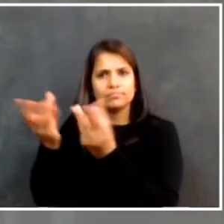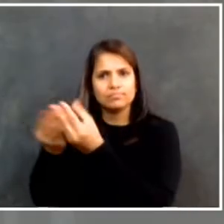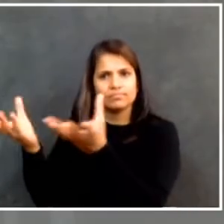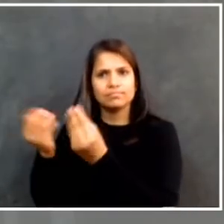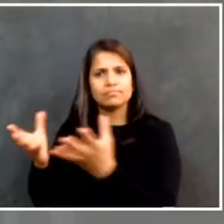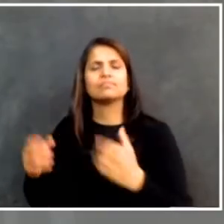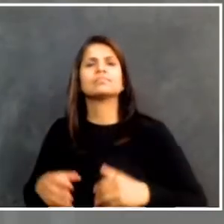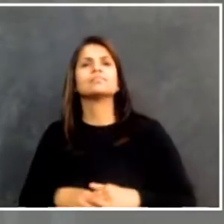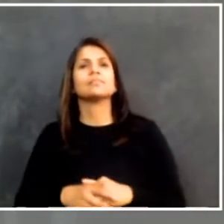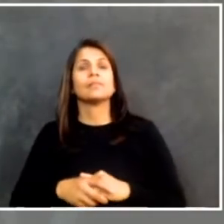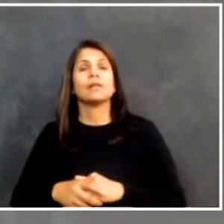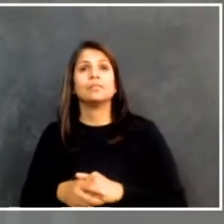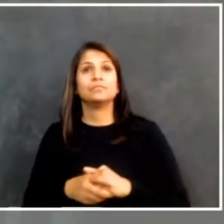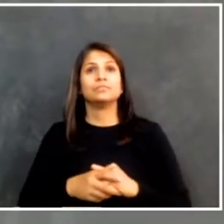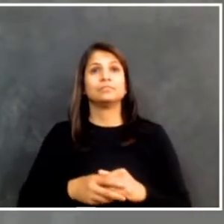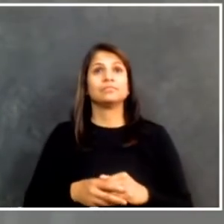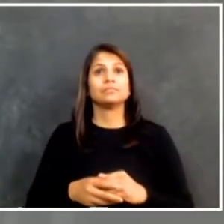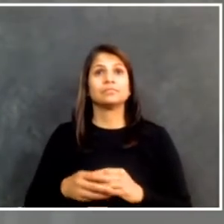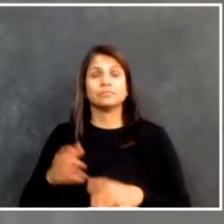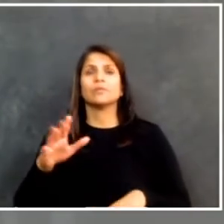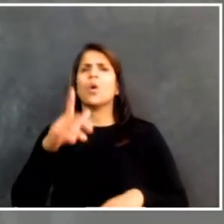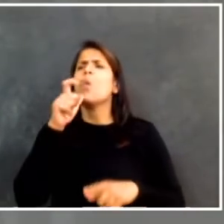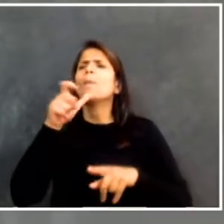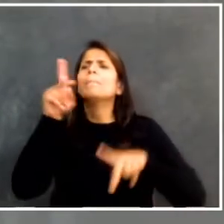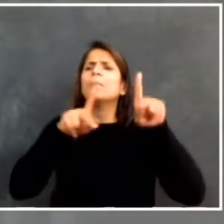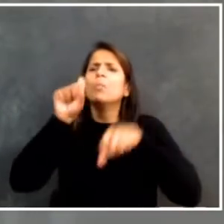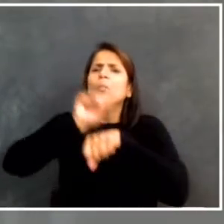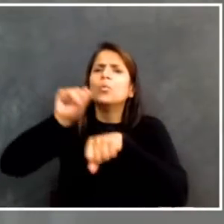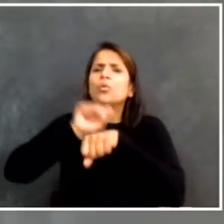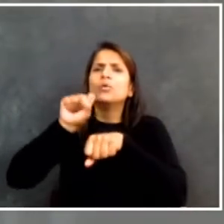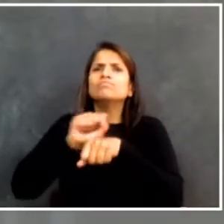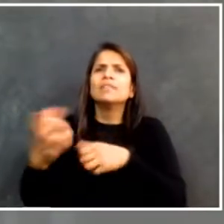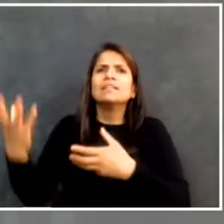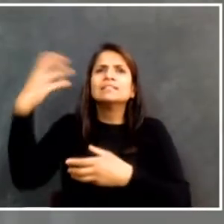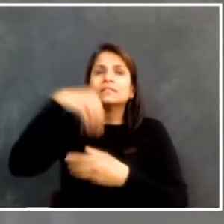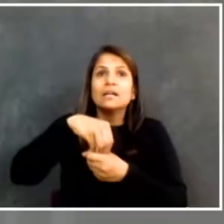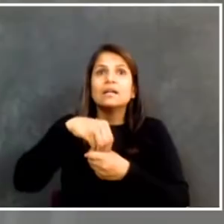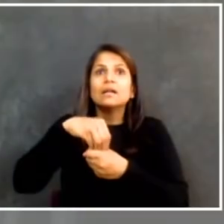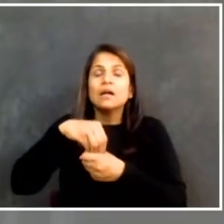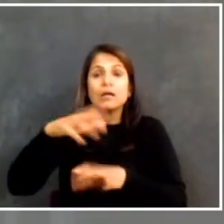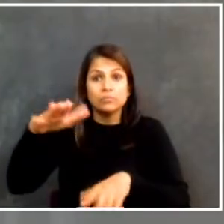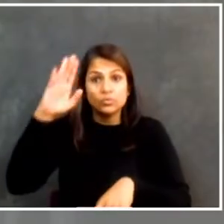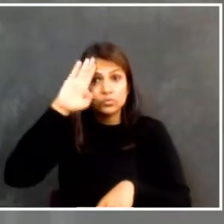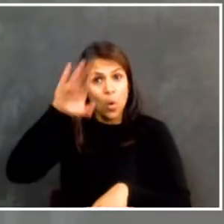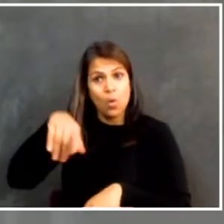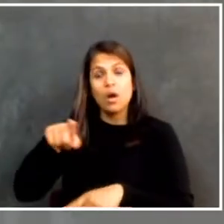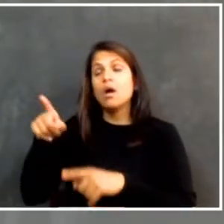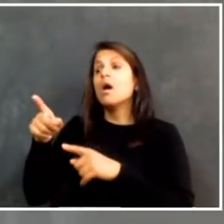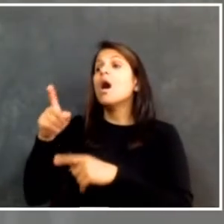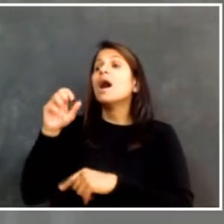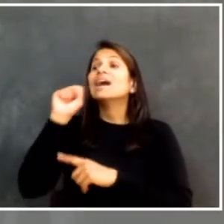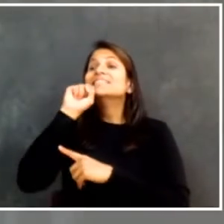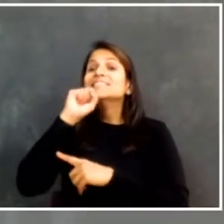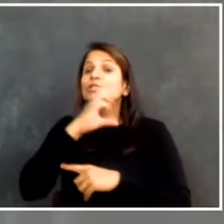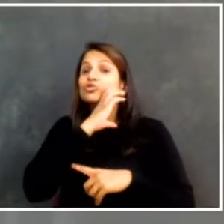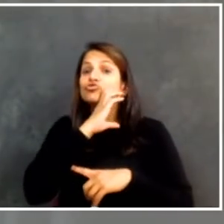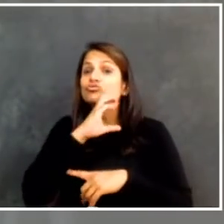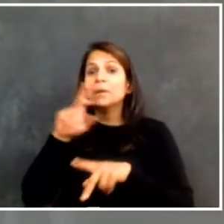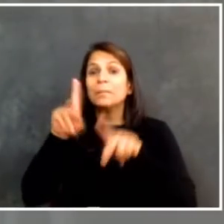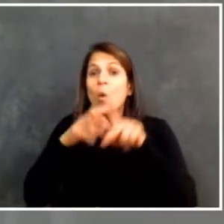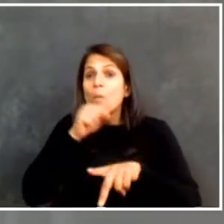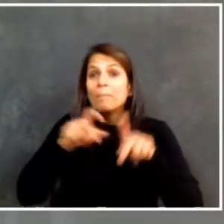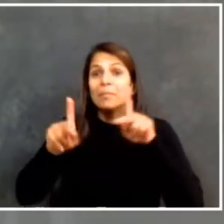get delivered. And so we have been standing things up very quickly, but I see that we are going to be able to make those matches and